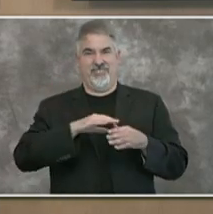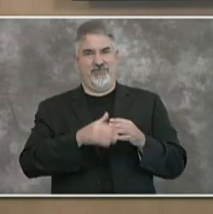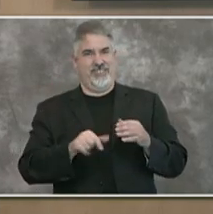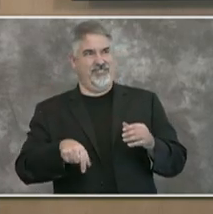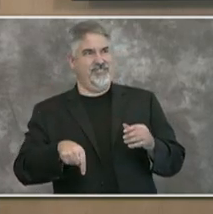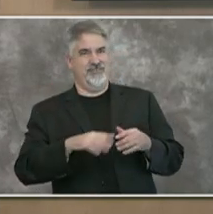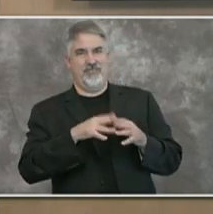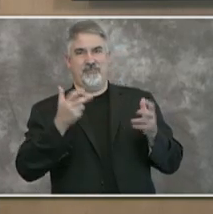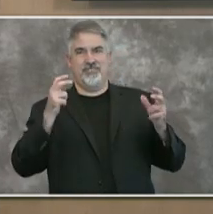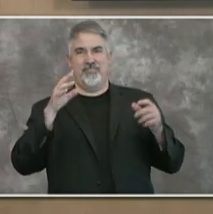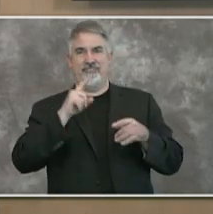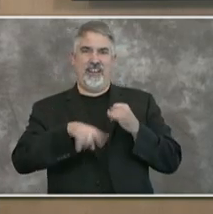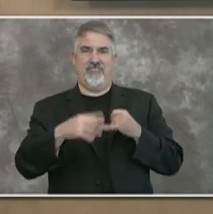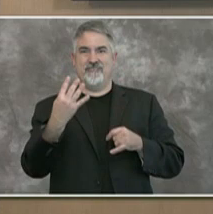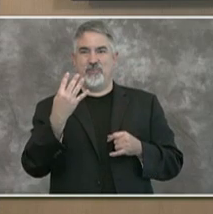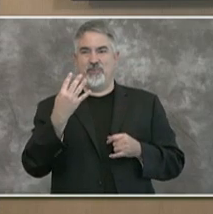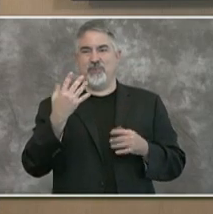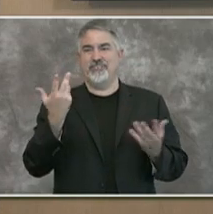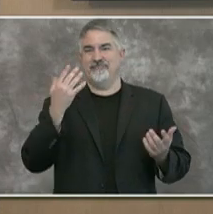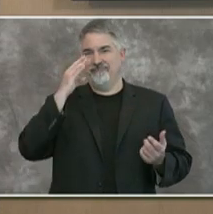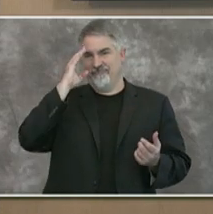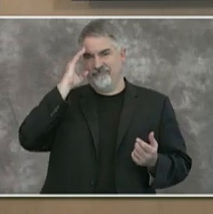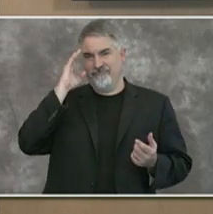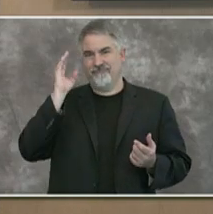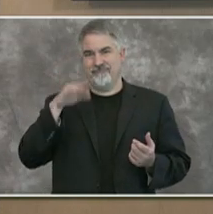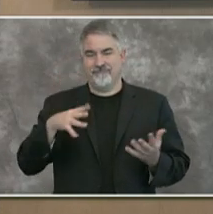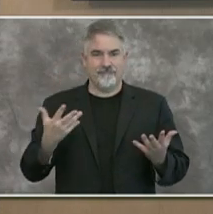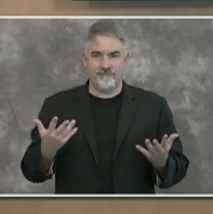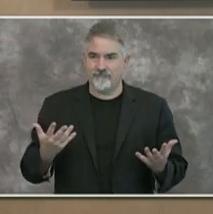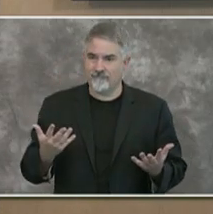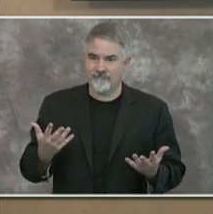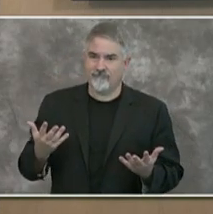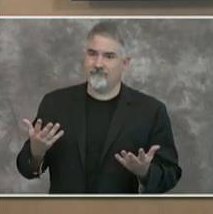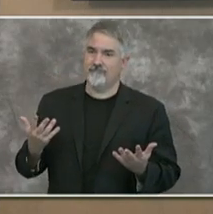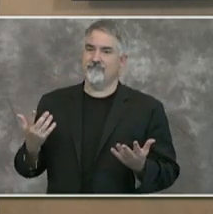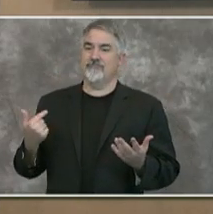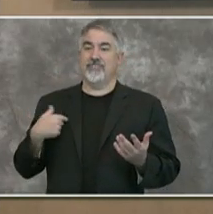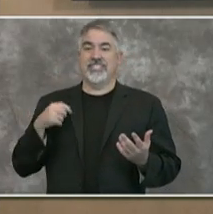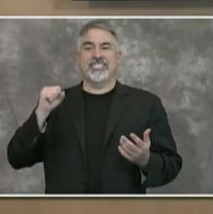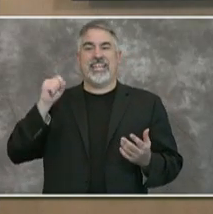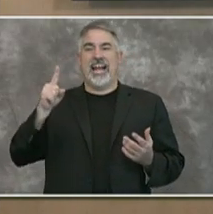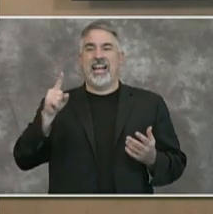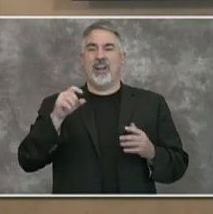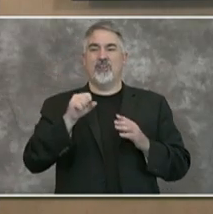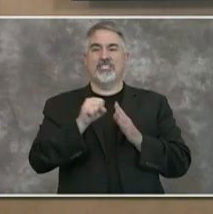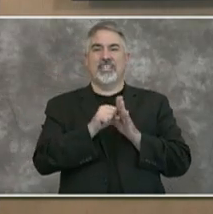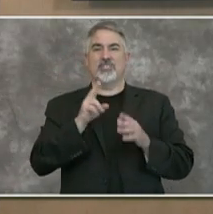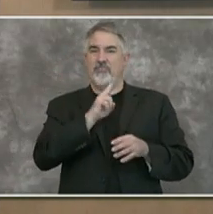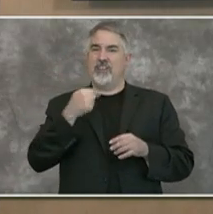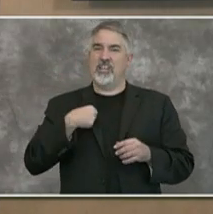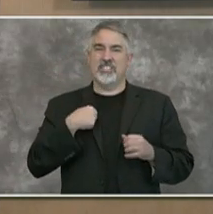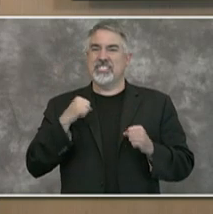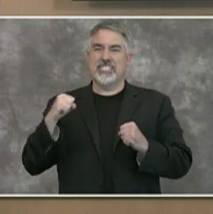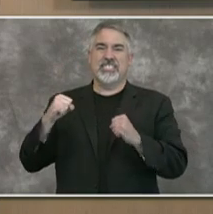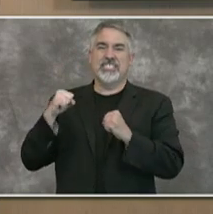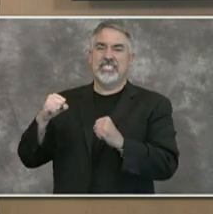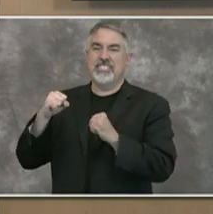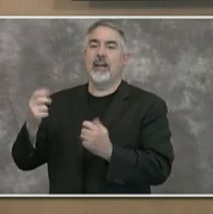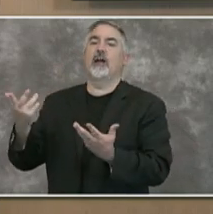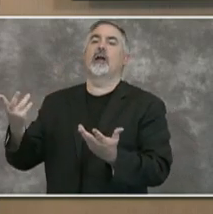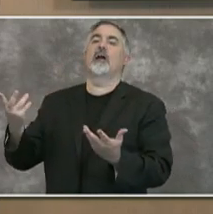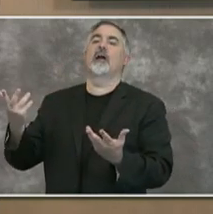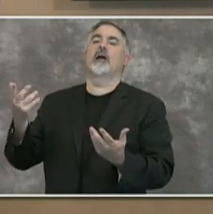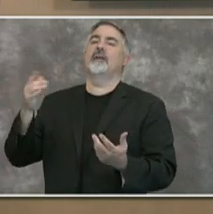Madness basketball tournament. And as a proud San Diego State graduate, I have no doubts that our San Diego